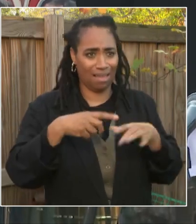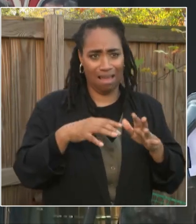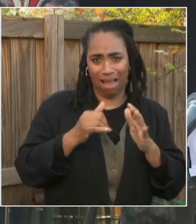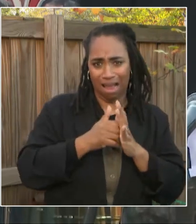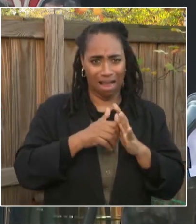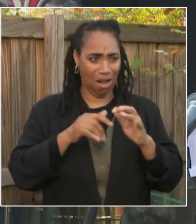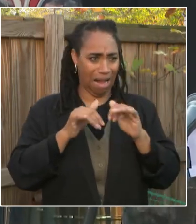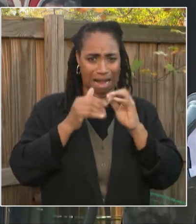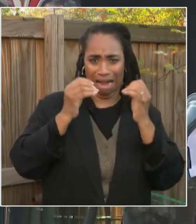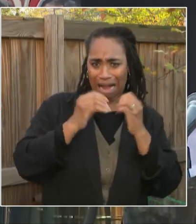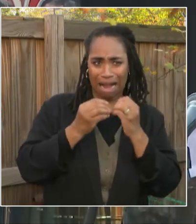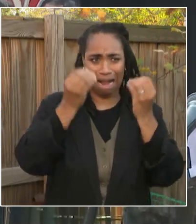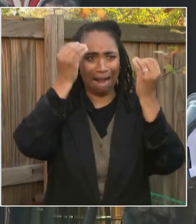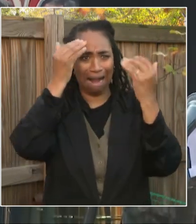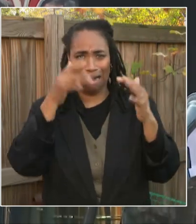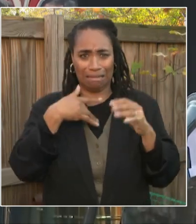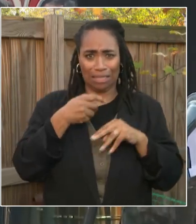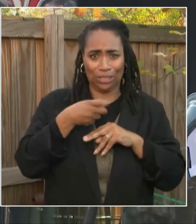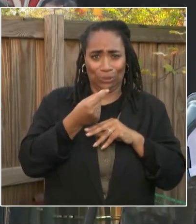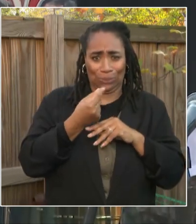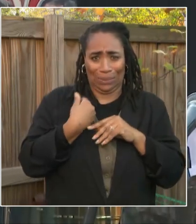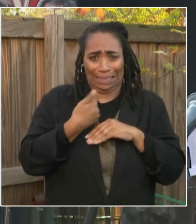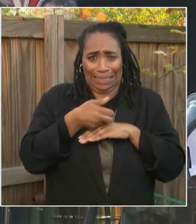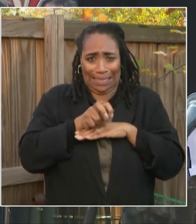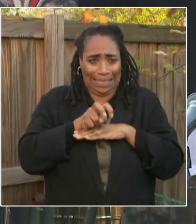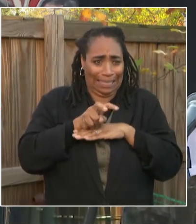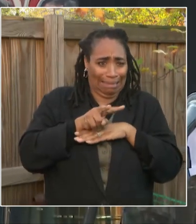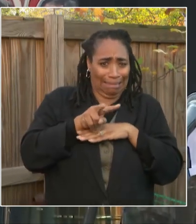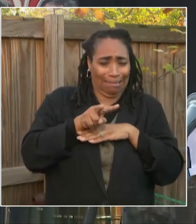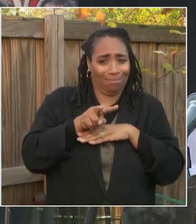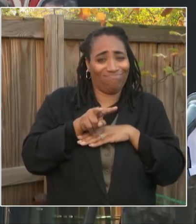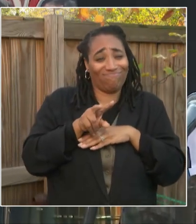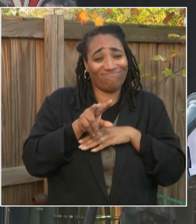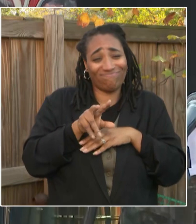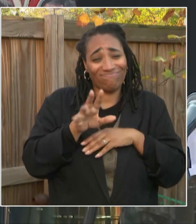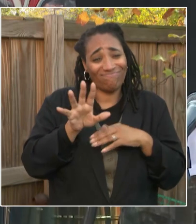feet correctly, which I'm fine with.